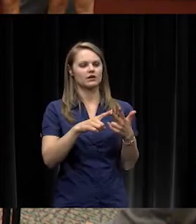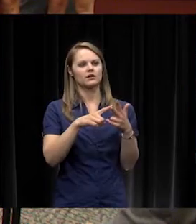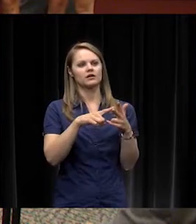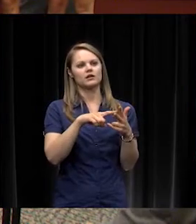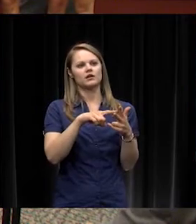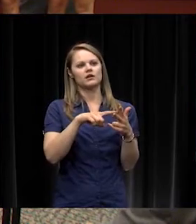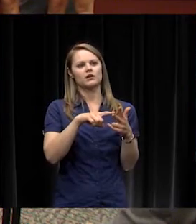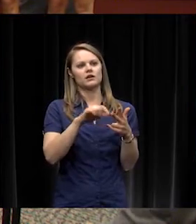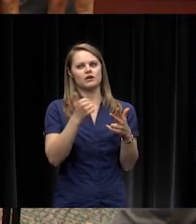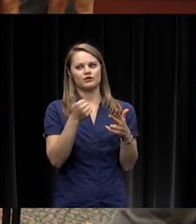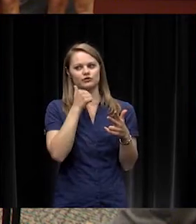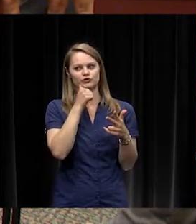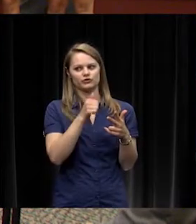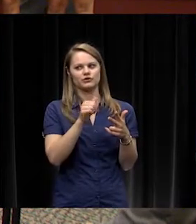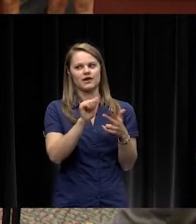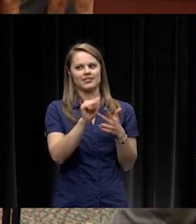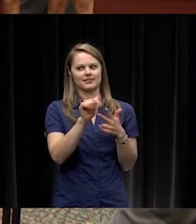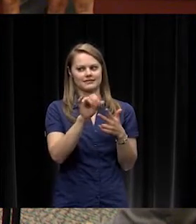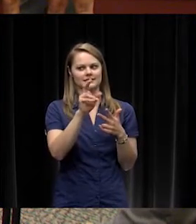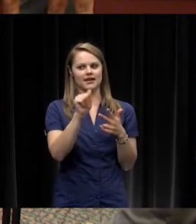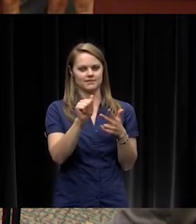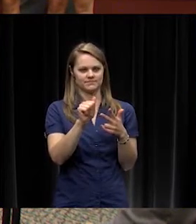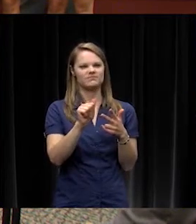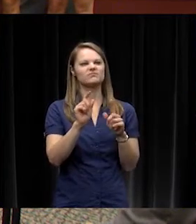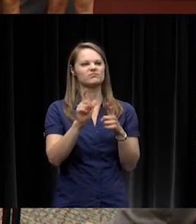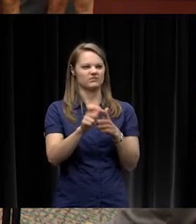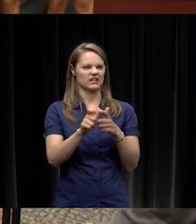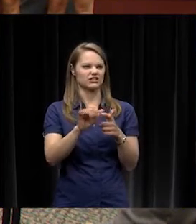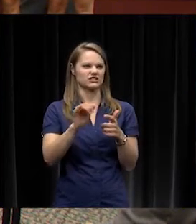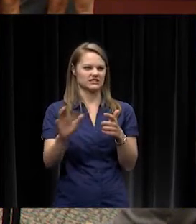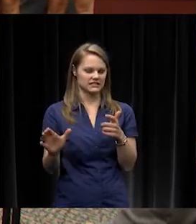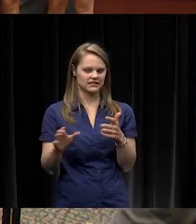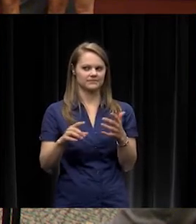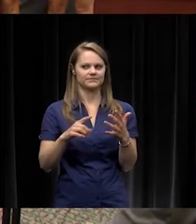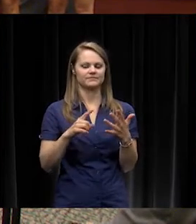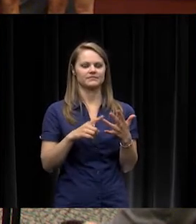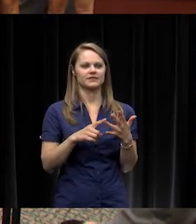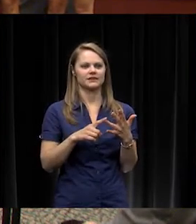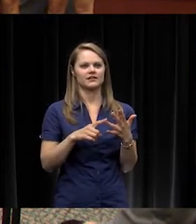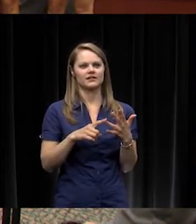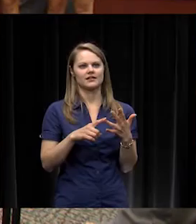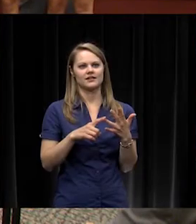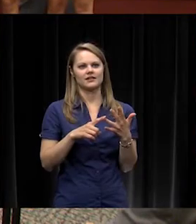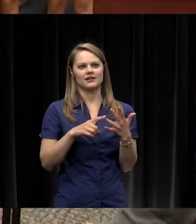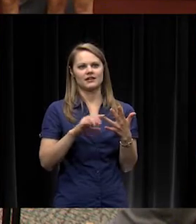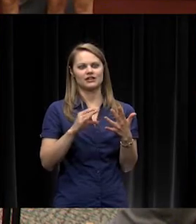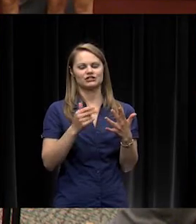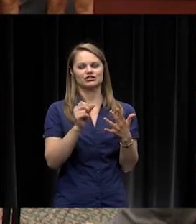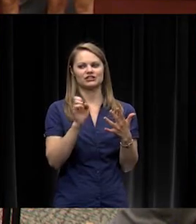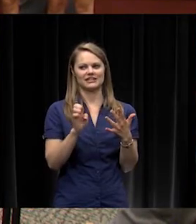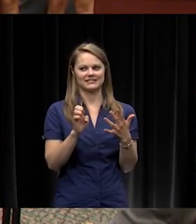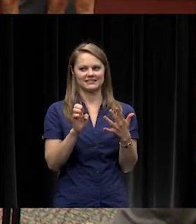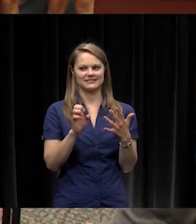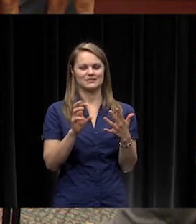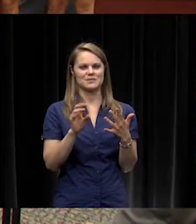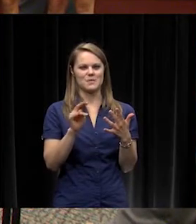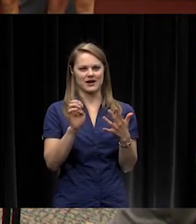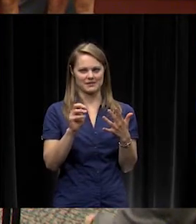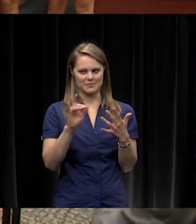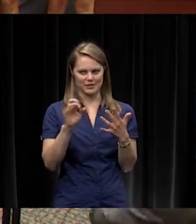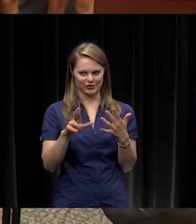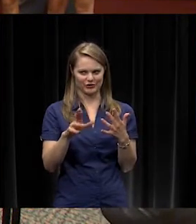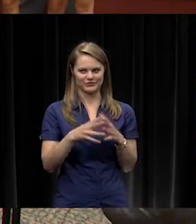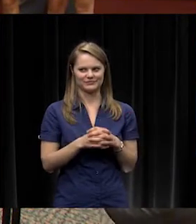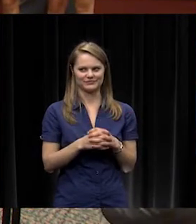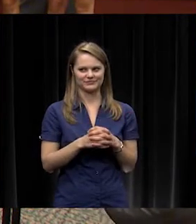Community College. Emily Schmeckley, Gretchen Basham, Nicole Friend, Hannah Funk, Chase Weinmiller. Those are our girls, and they did